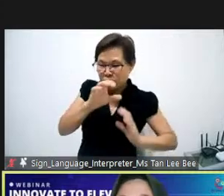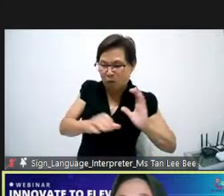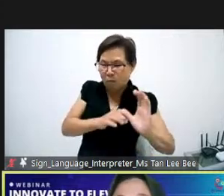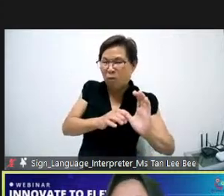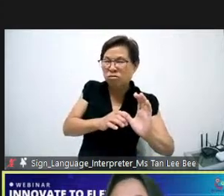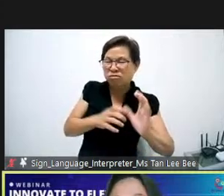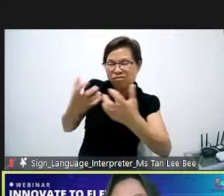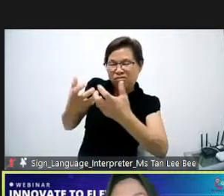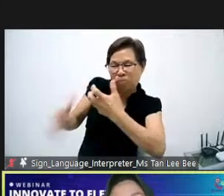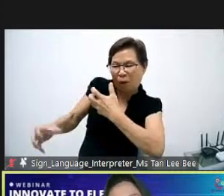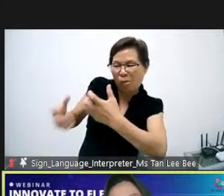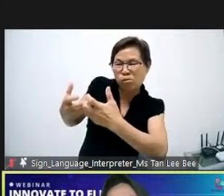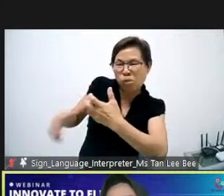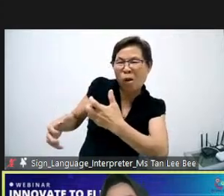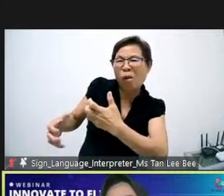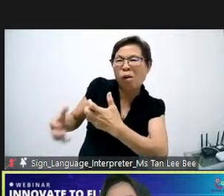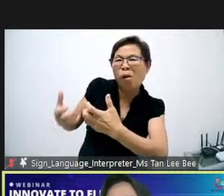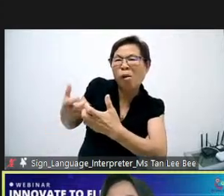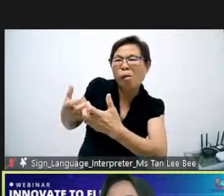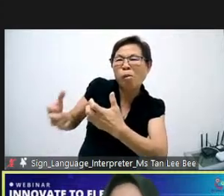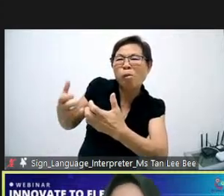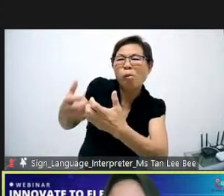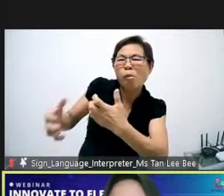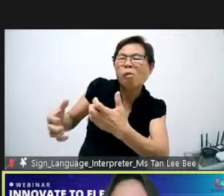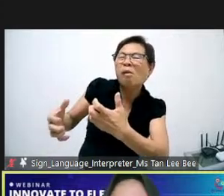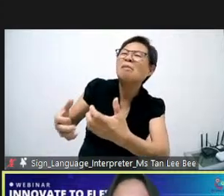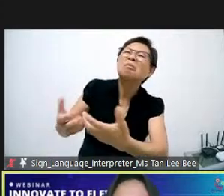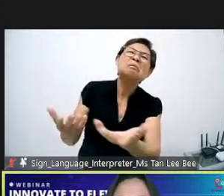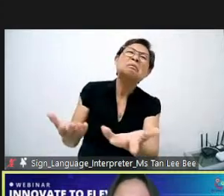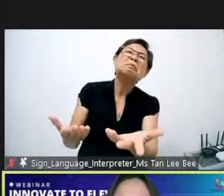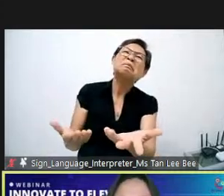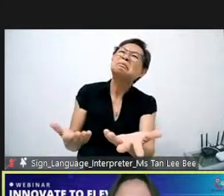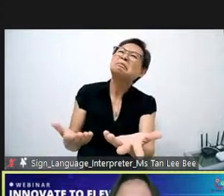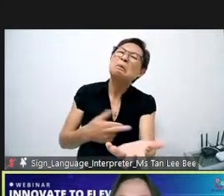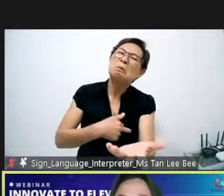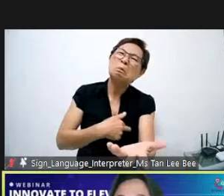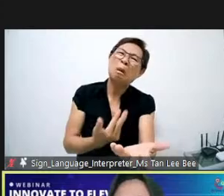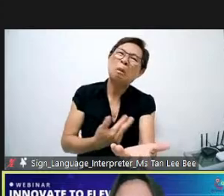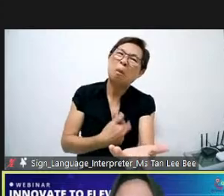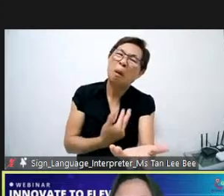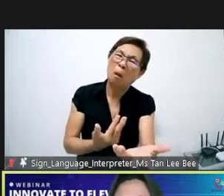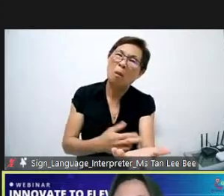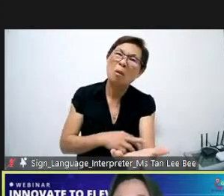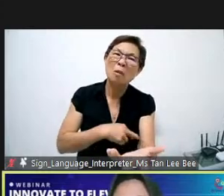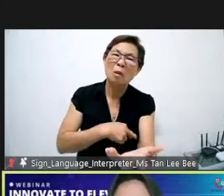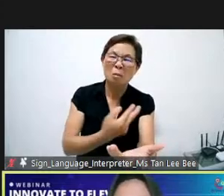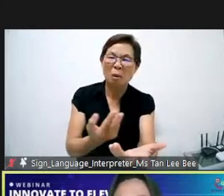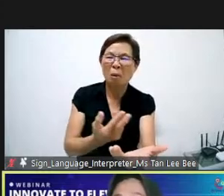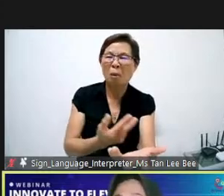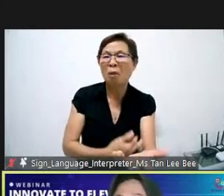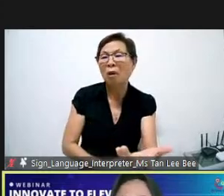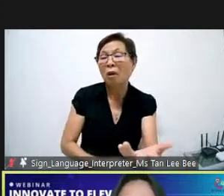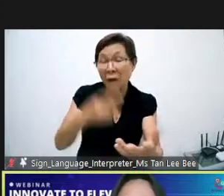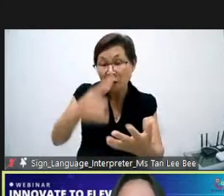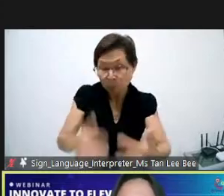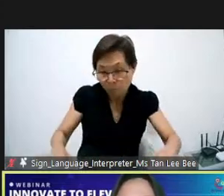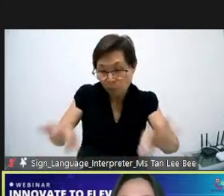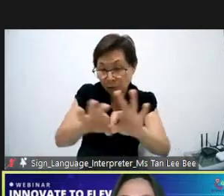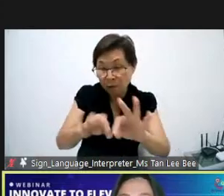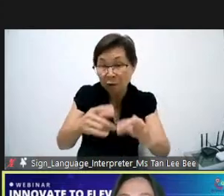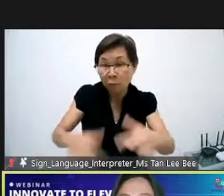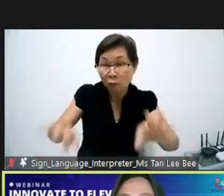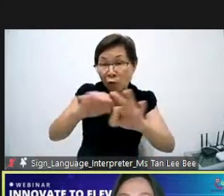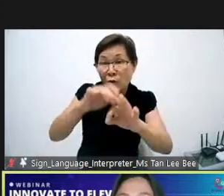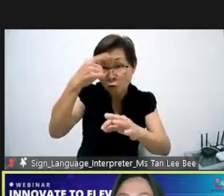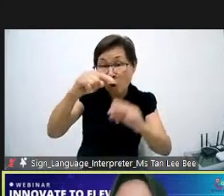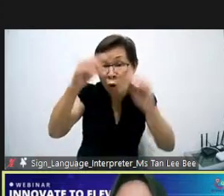student, it will be useless. It is also important for us as educators to